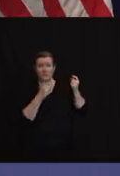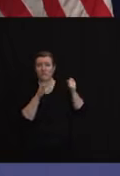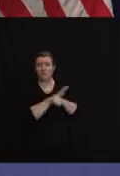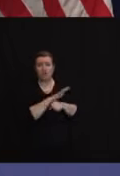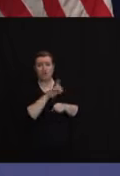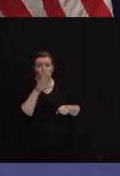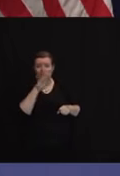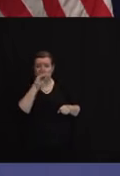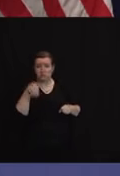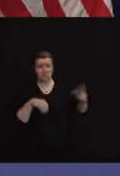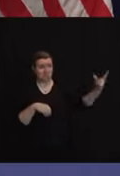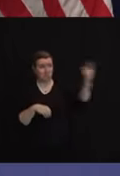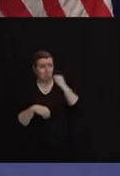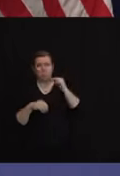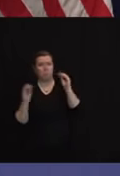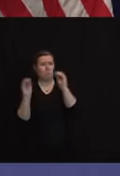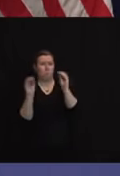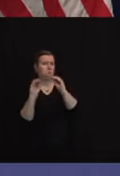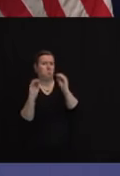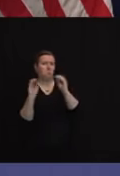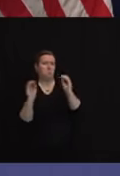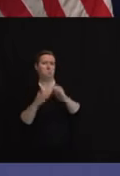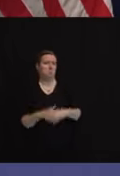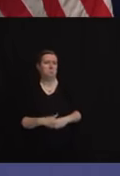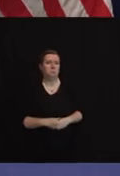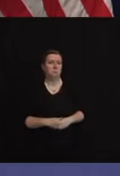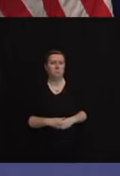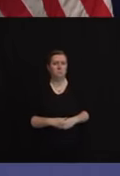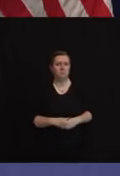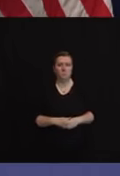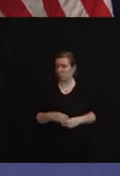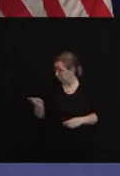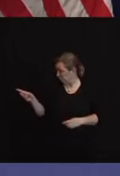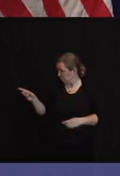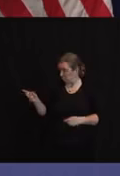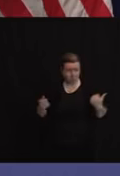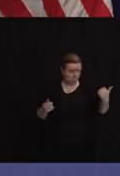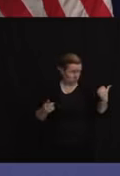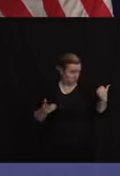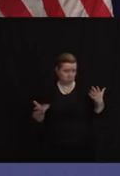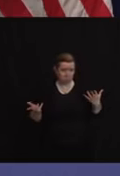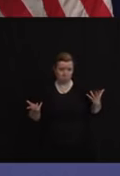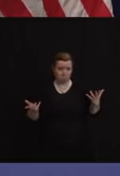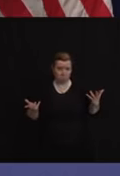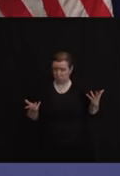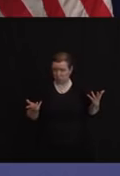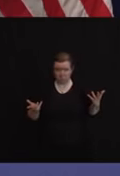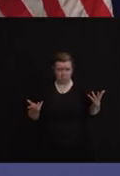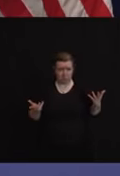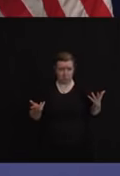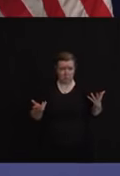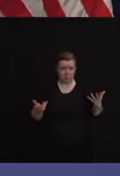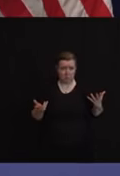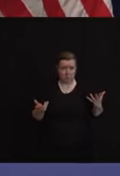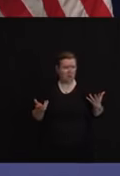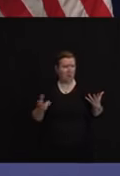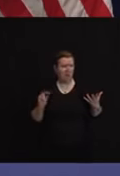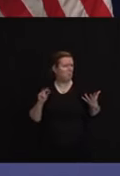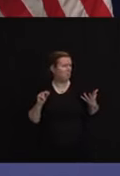no. And others will correct me if I'm wrong, but no one has said to us heck no. Now, we had a